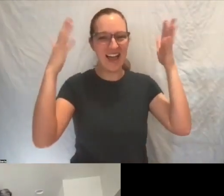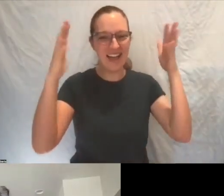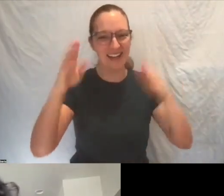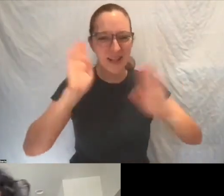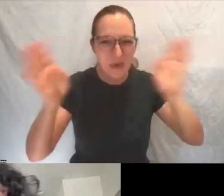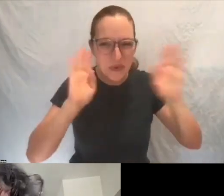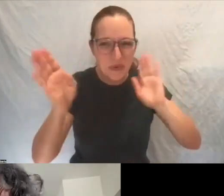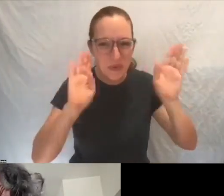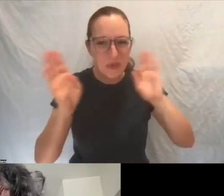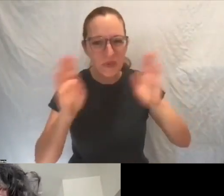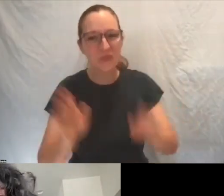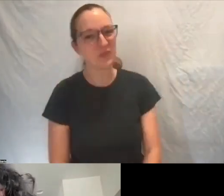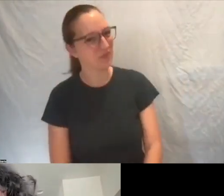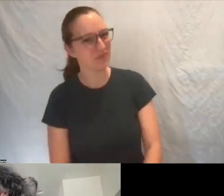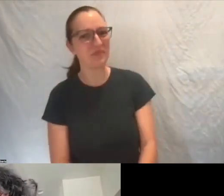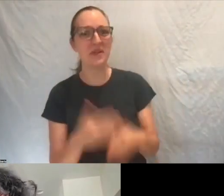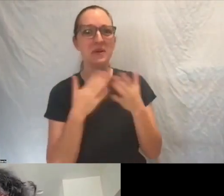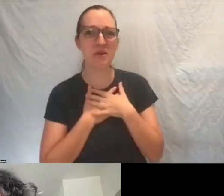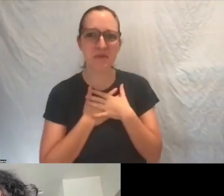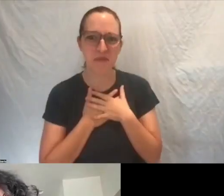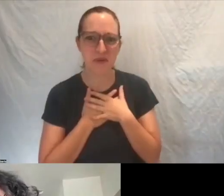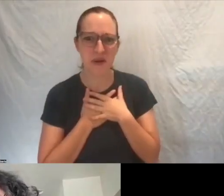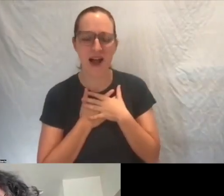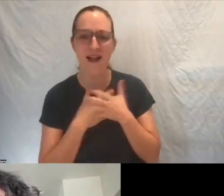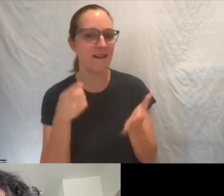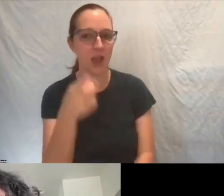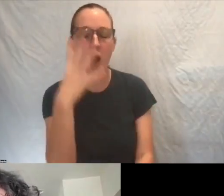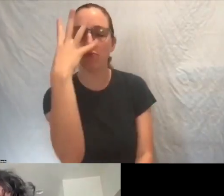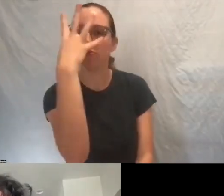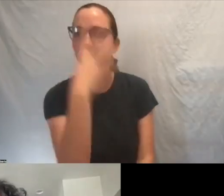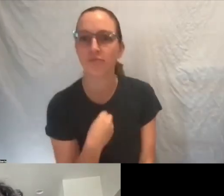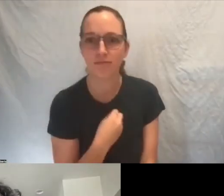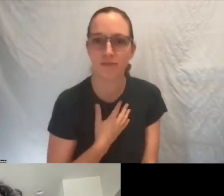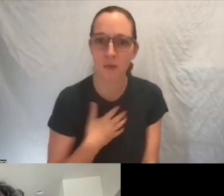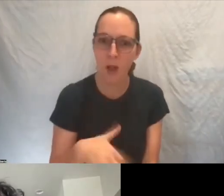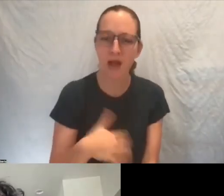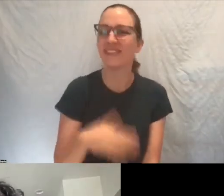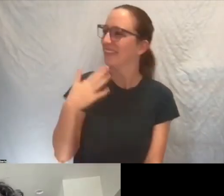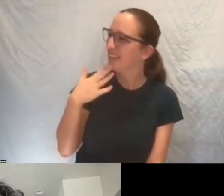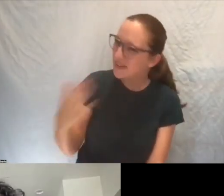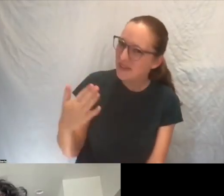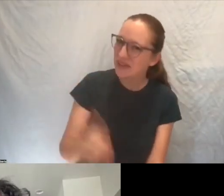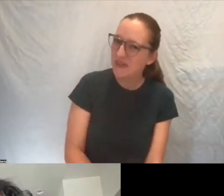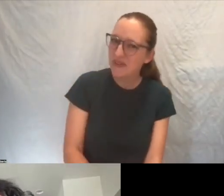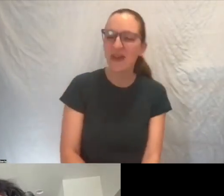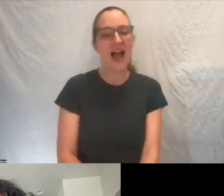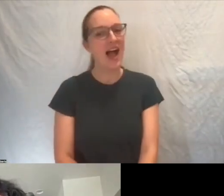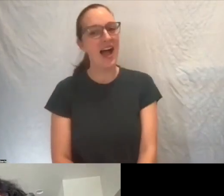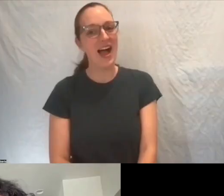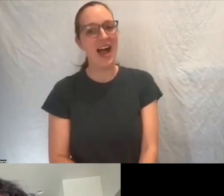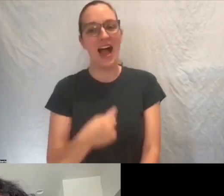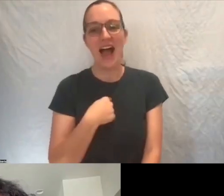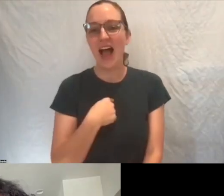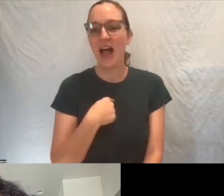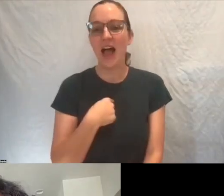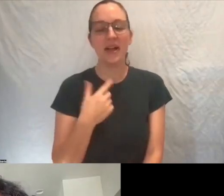Yay! Oh my God. You are so stunning. Oh, thank you. I was